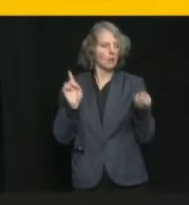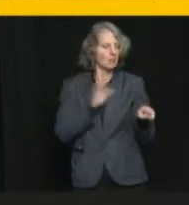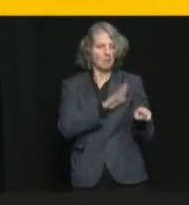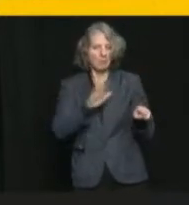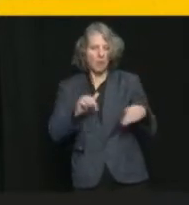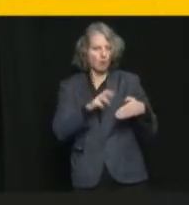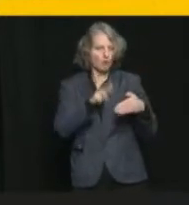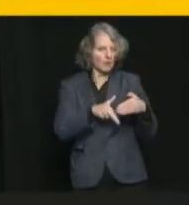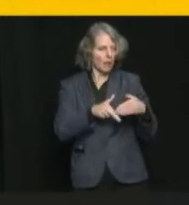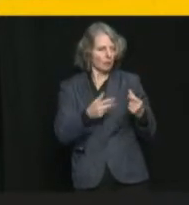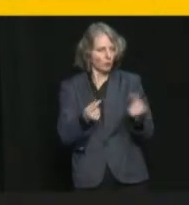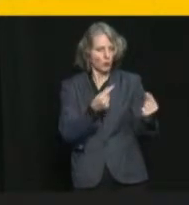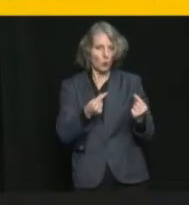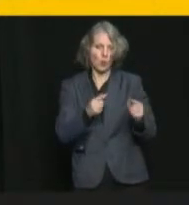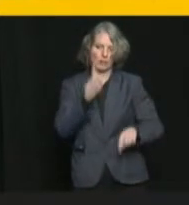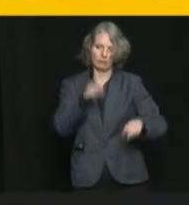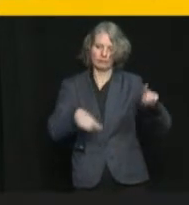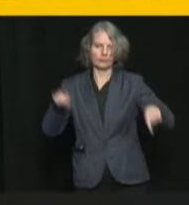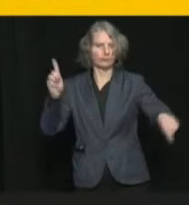the country.